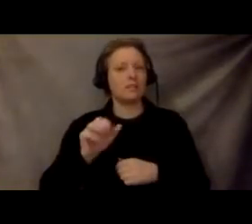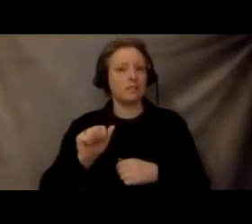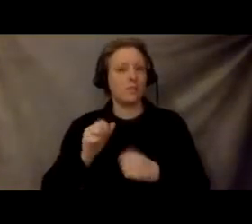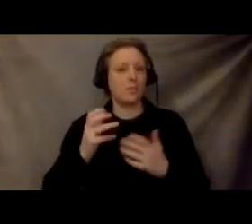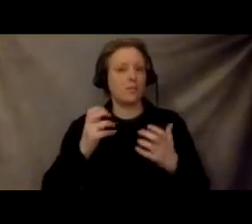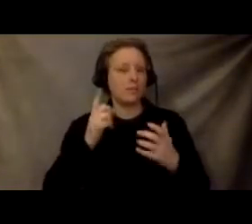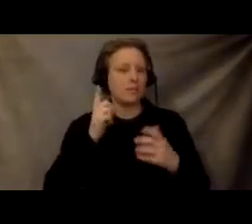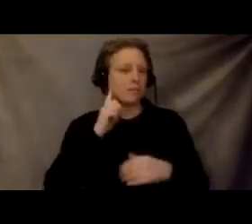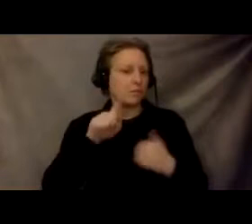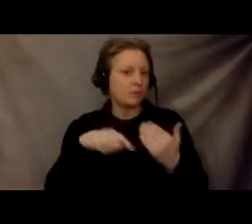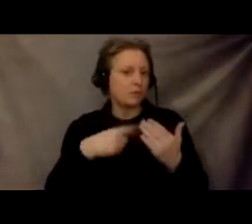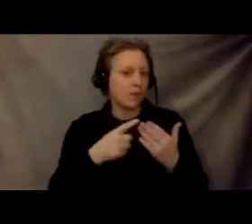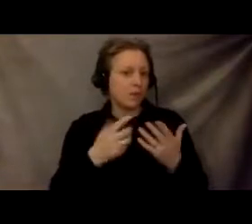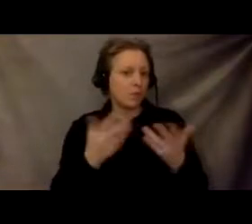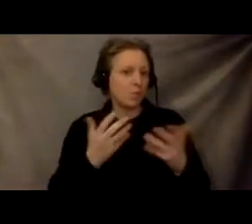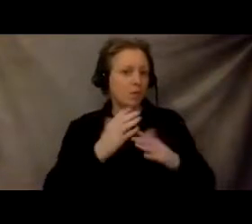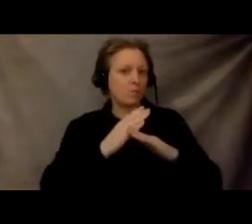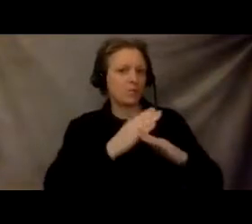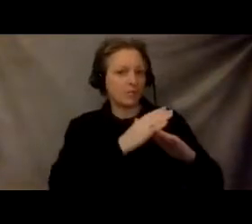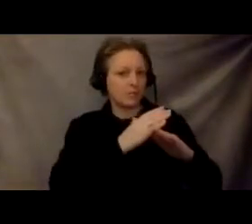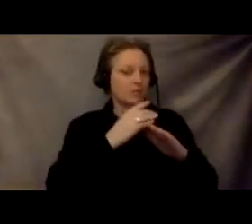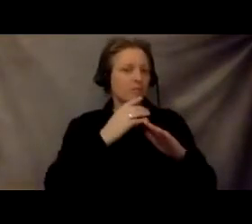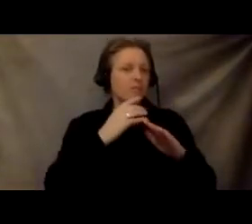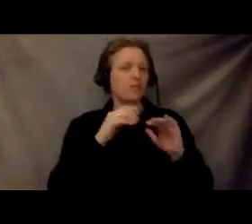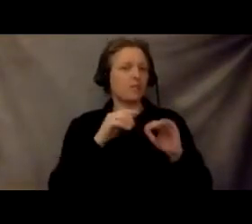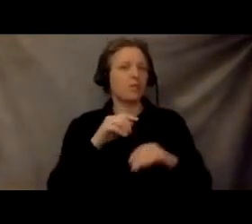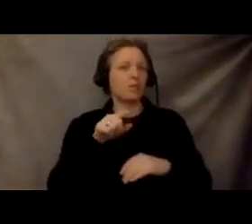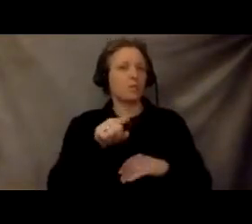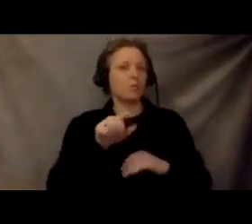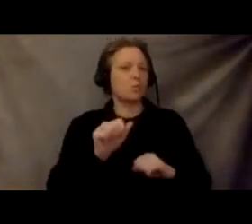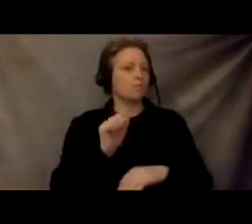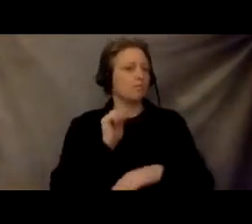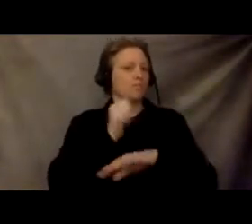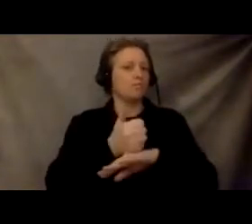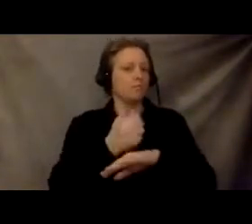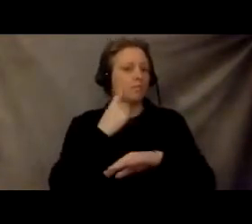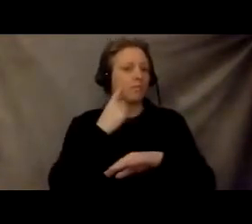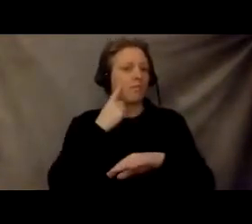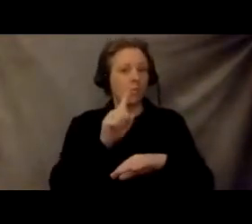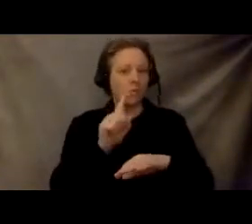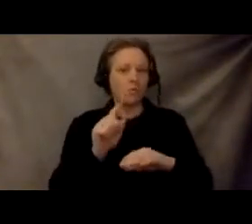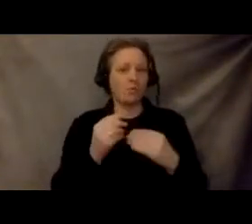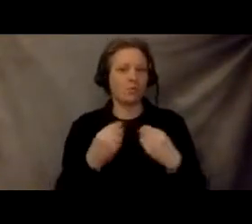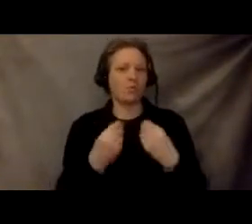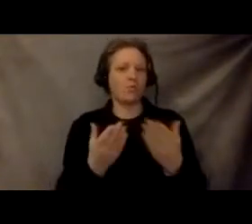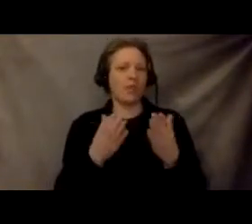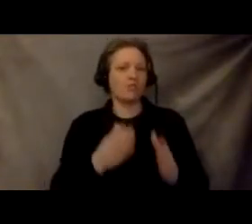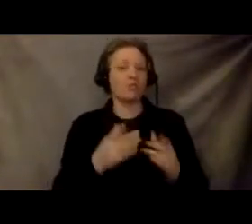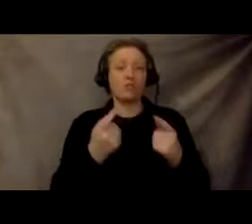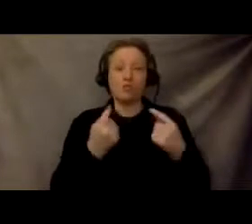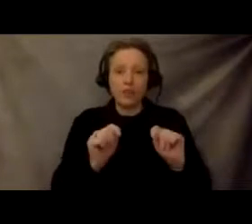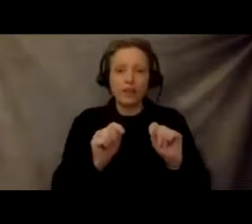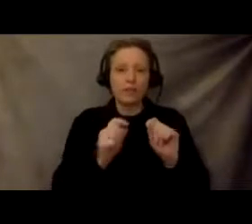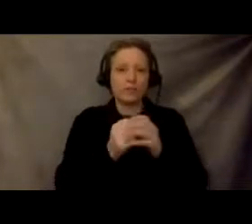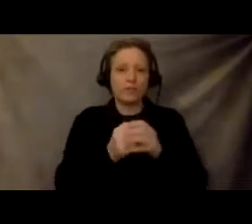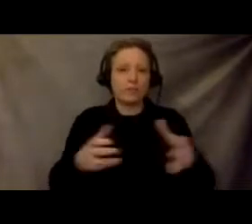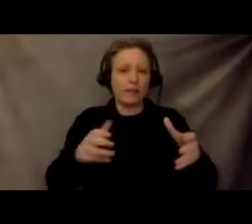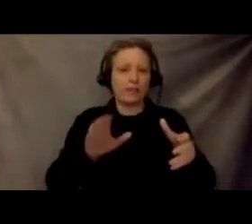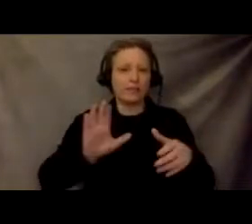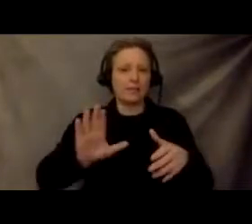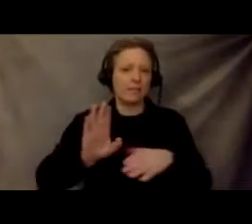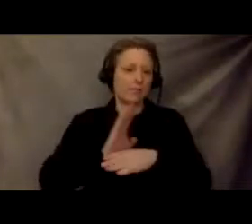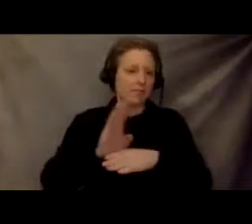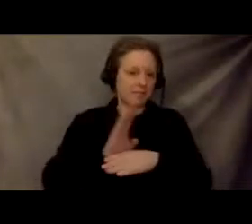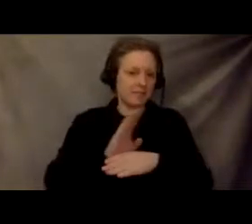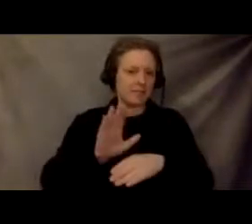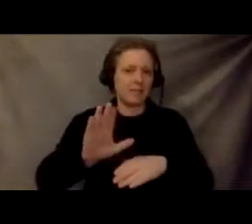for providers trying to rent properties to expand their programs. Zakia and many others get turned down